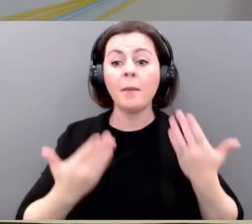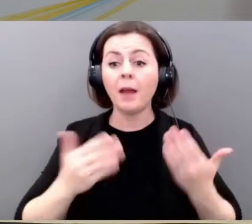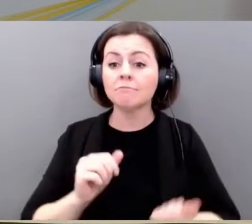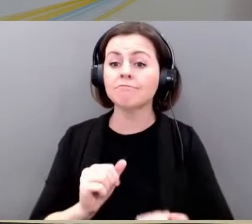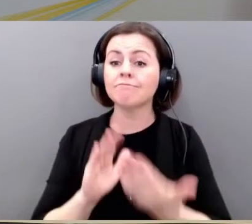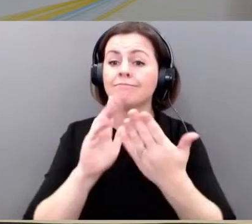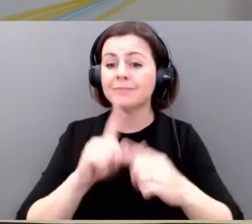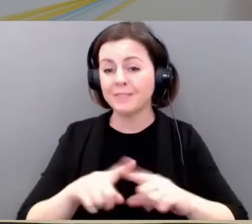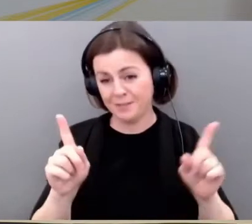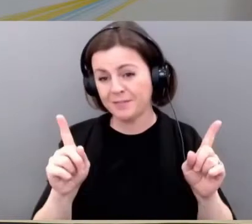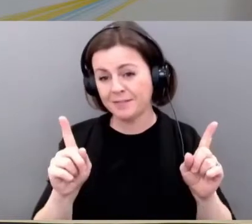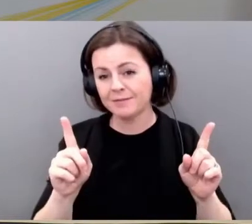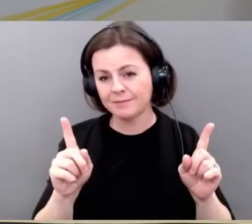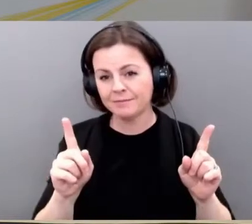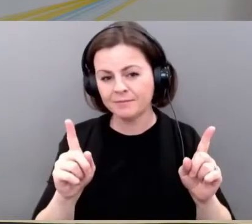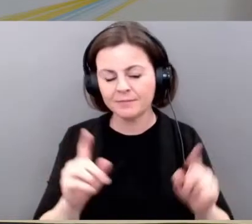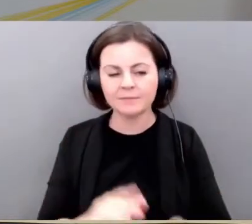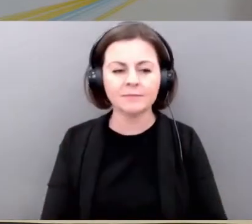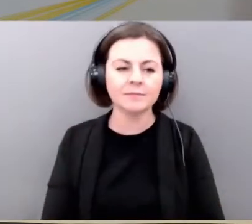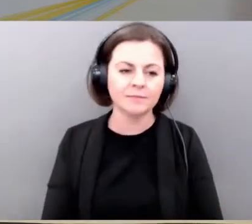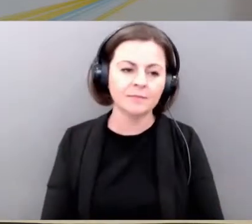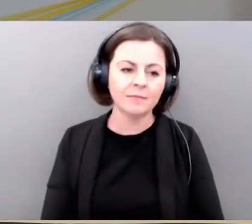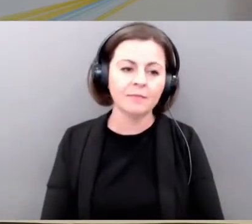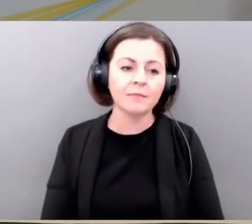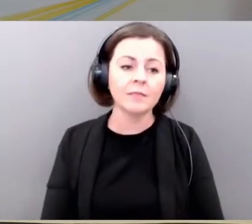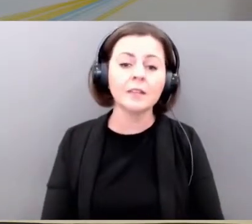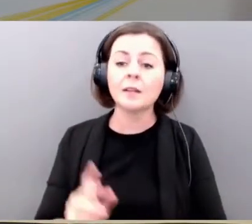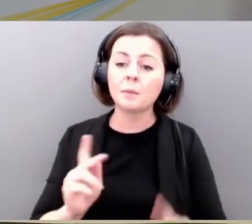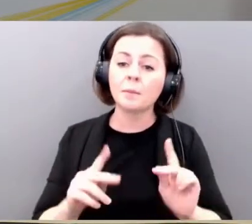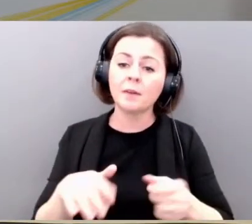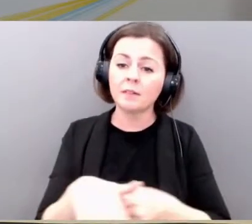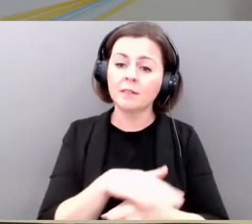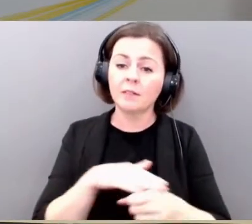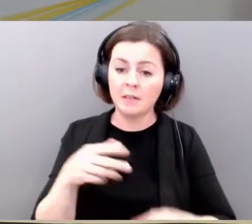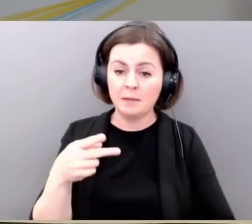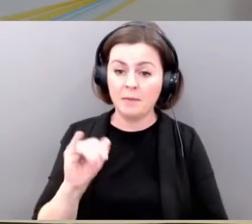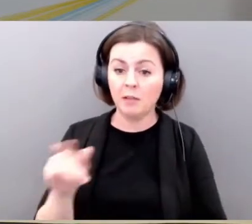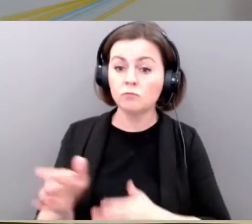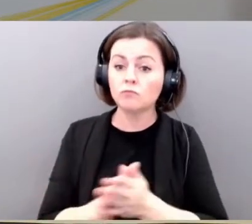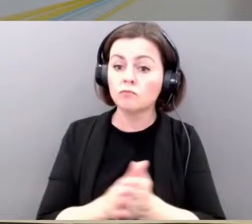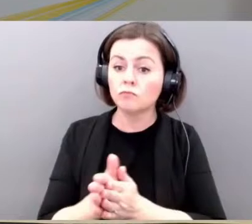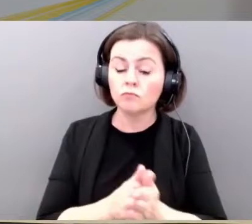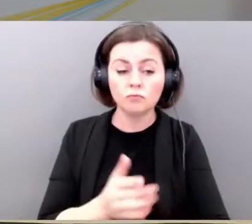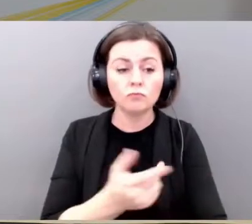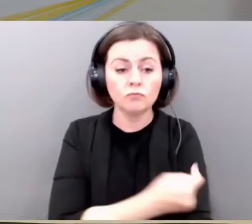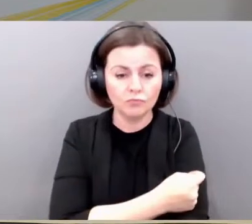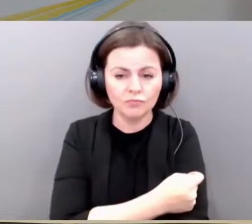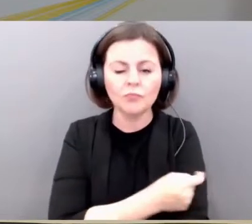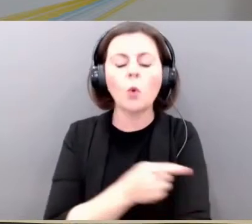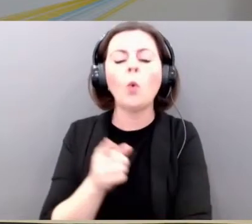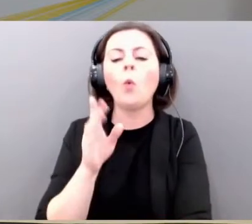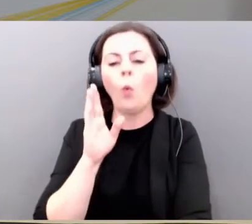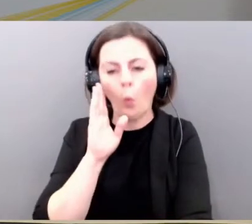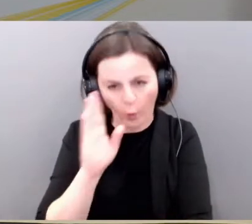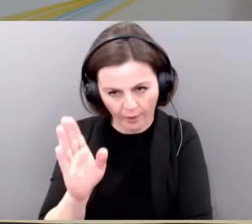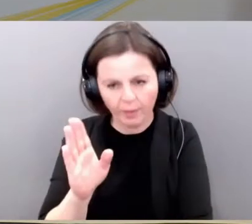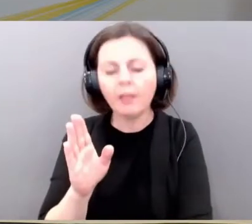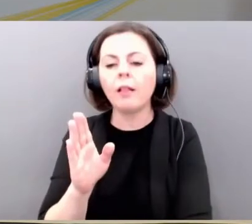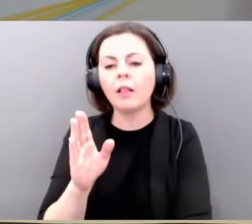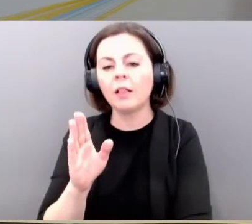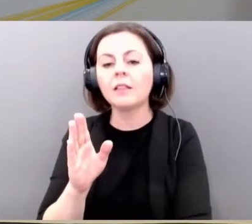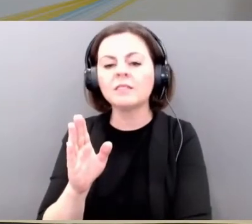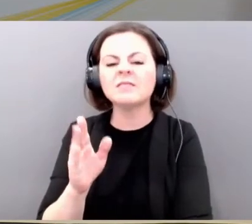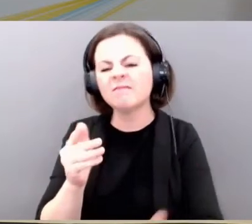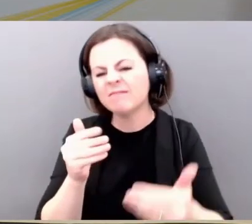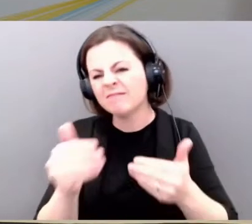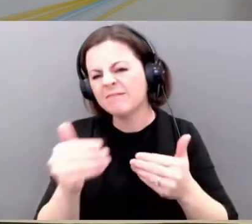I again want to reassure that all islanders who want to receive the vaccine will be able to do so in the coming months.